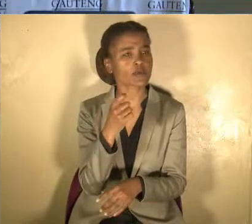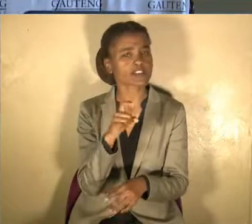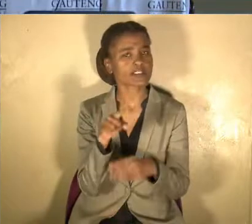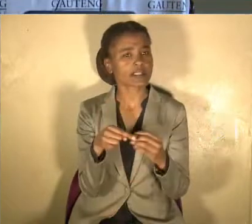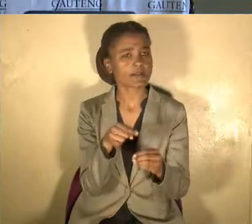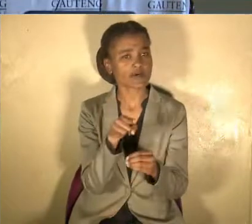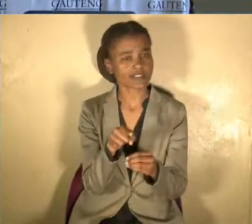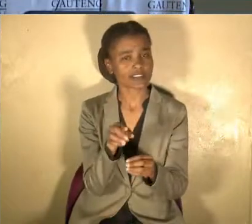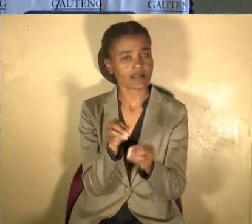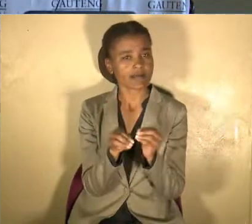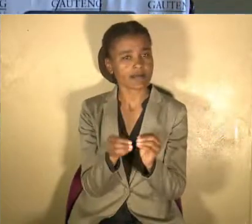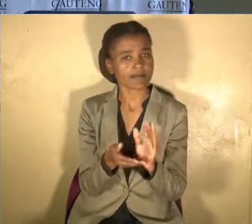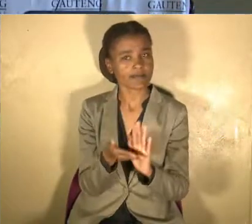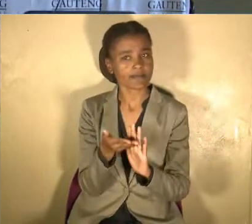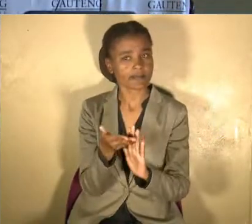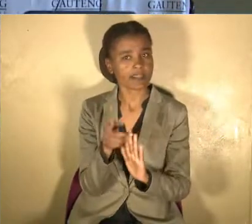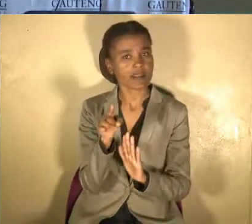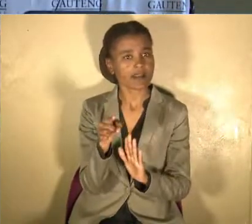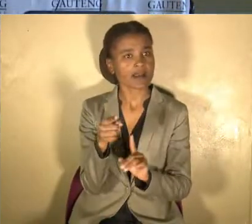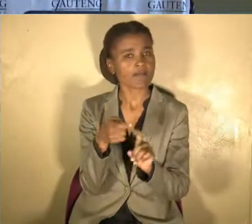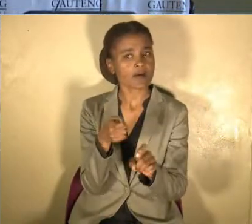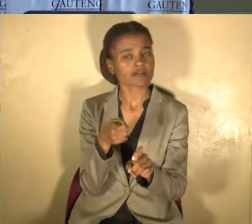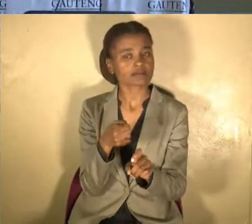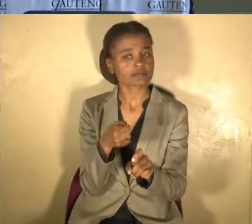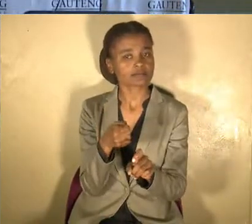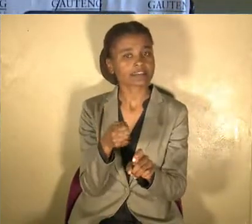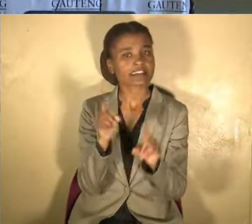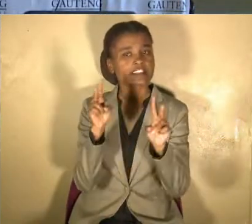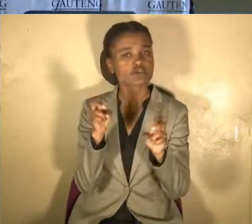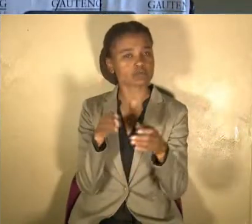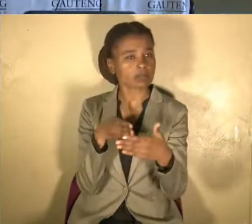resolving the issue ya di backlog, ne?